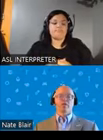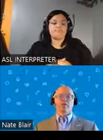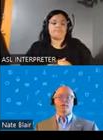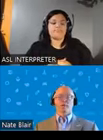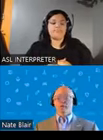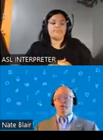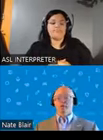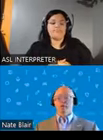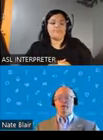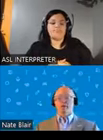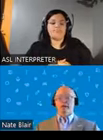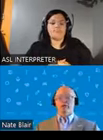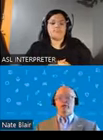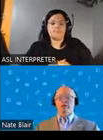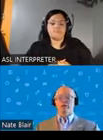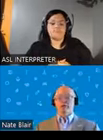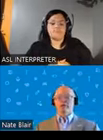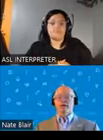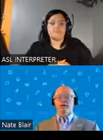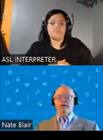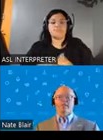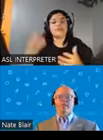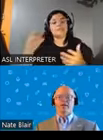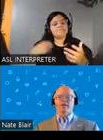So we've been working closely with the advisory group,